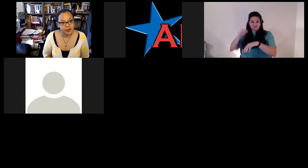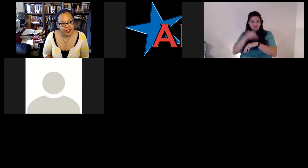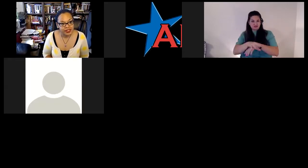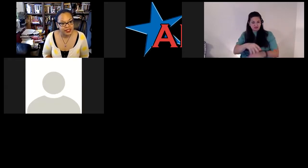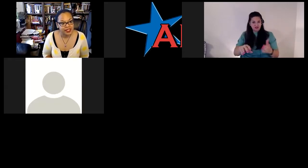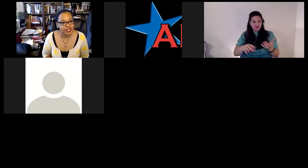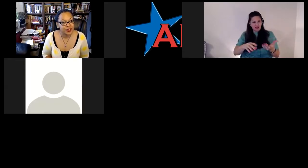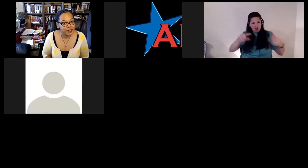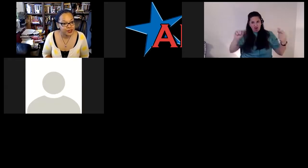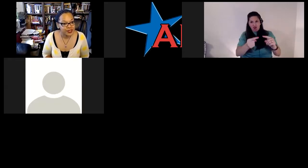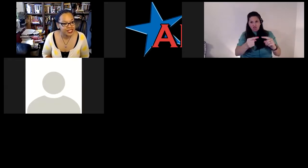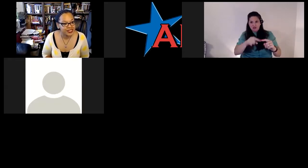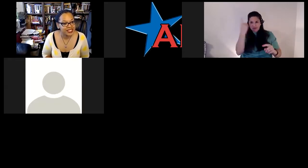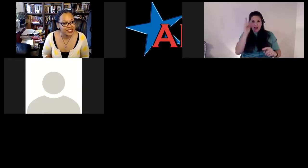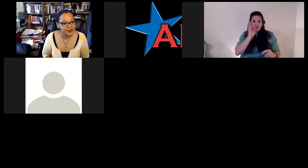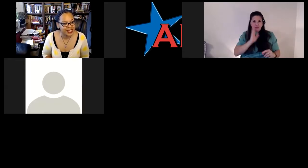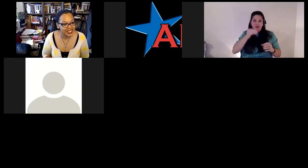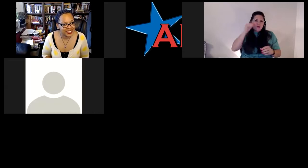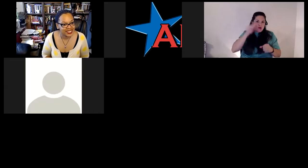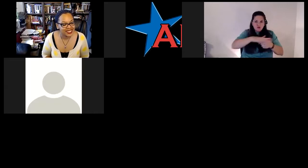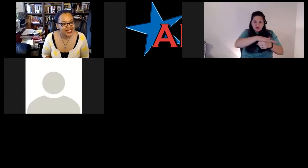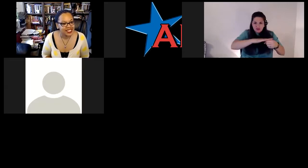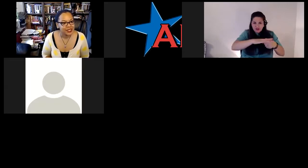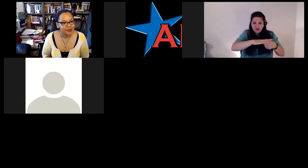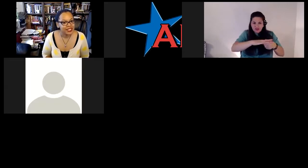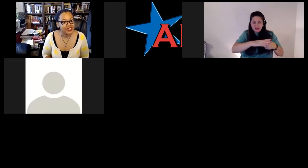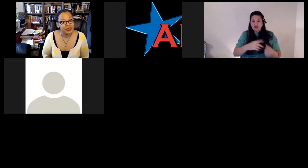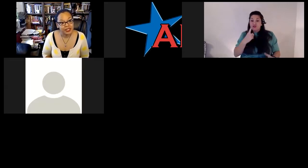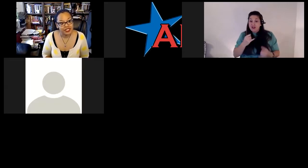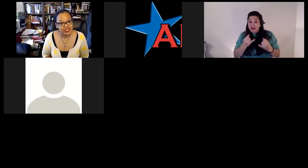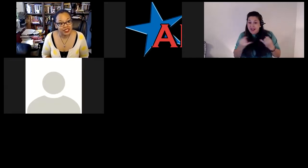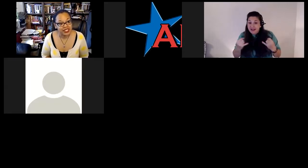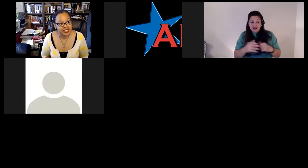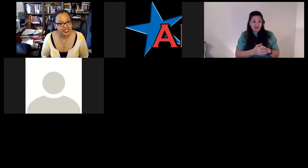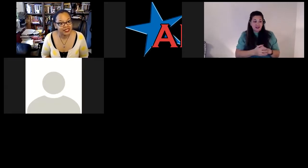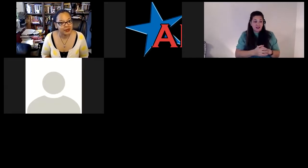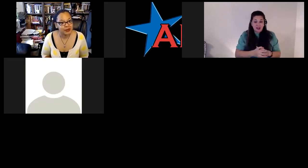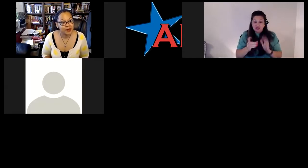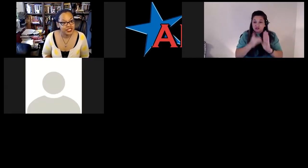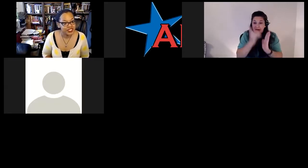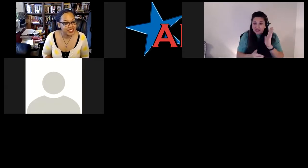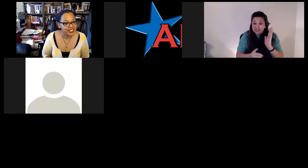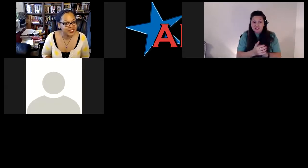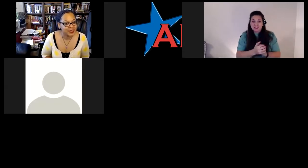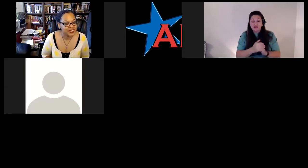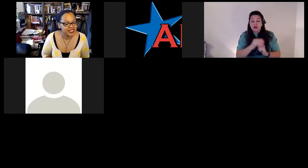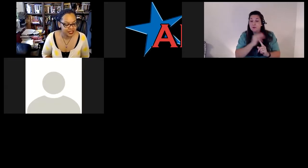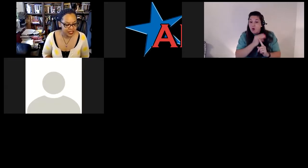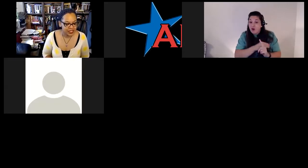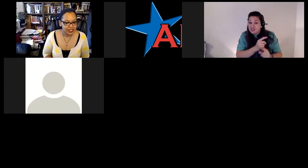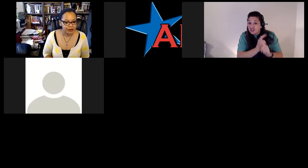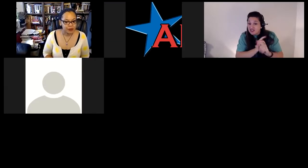which we as a society also create through things like redlining and discrimination in leasing, mortgage lending, and real